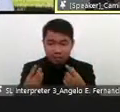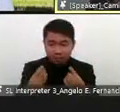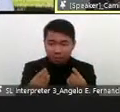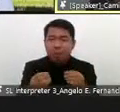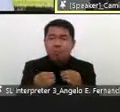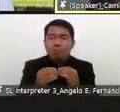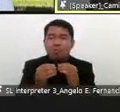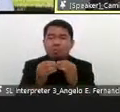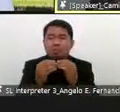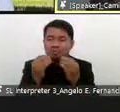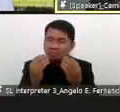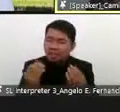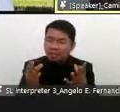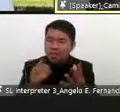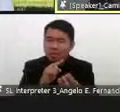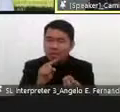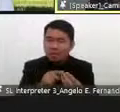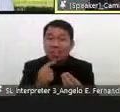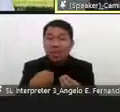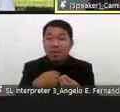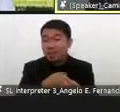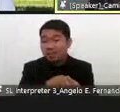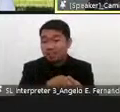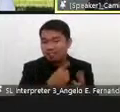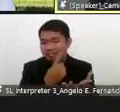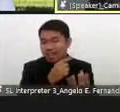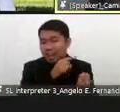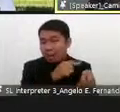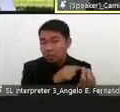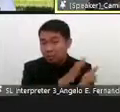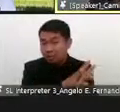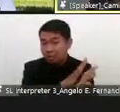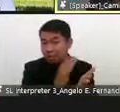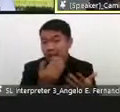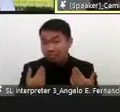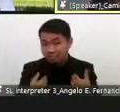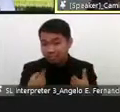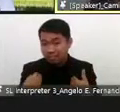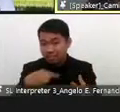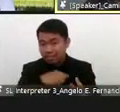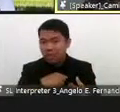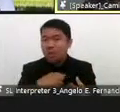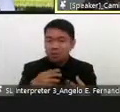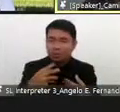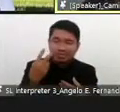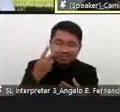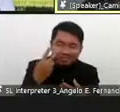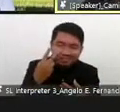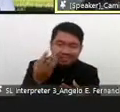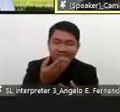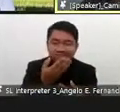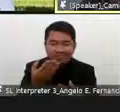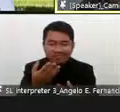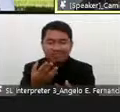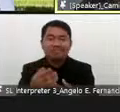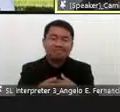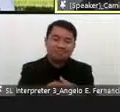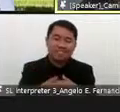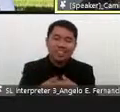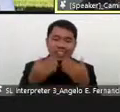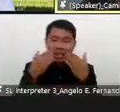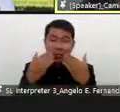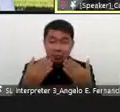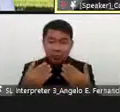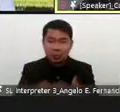with our paper. We hope for your support as well, and we hope to see you soon in the next conferences. So thank you,